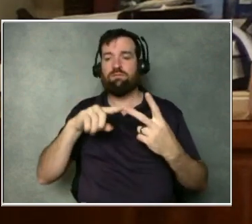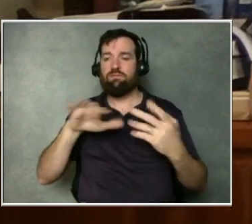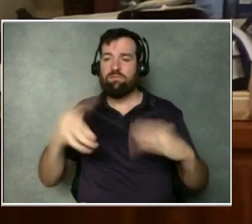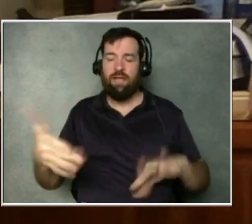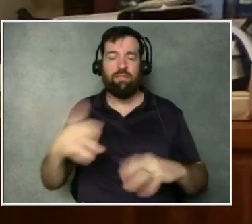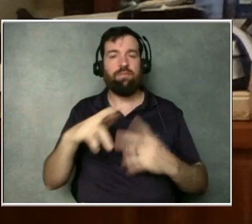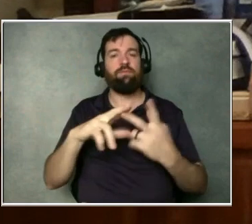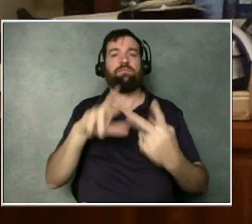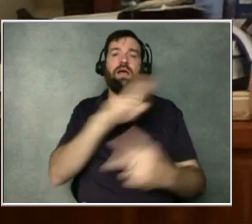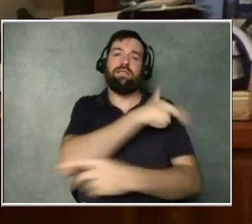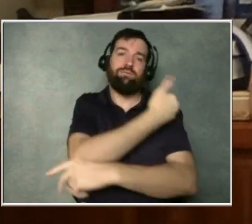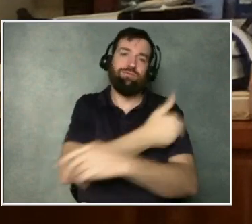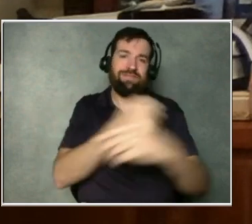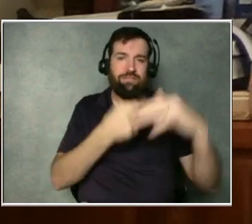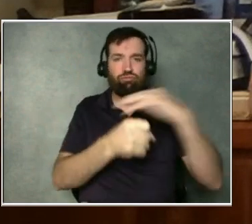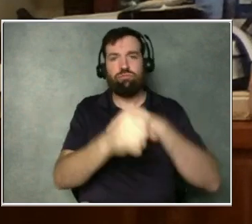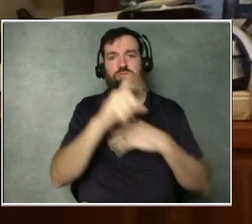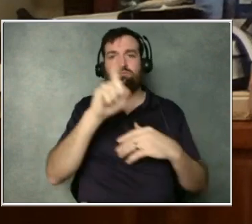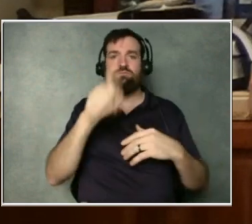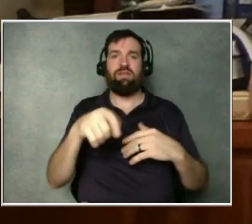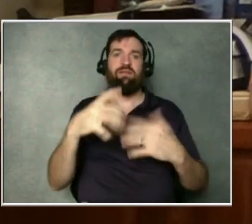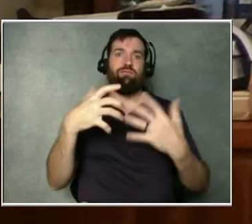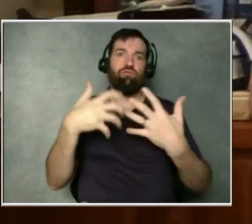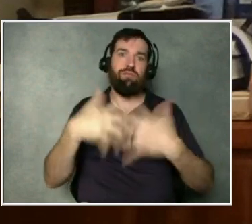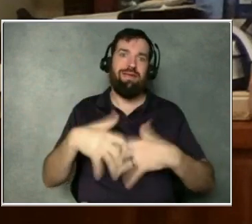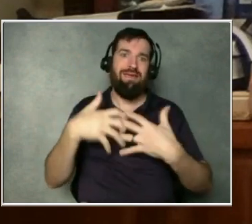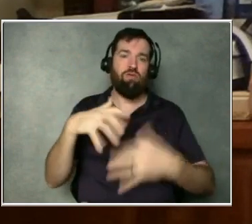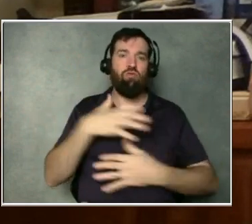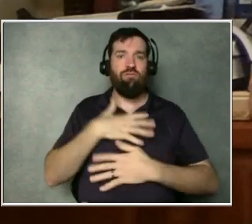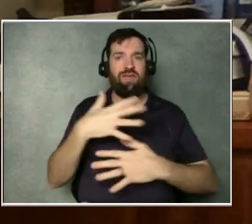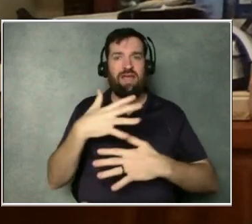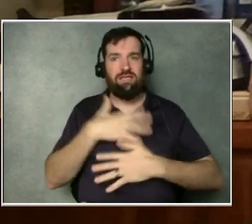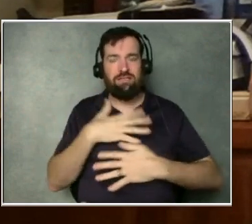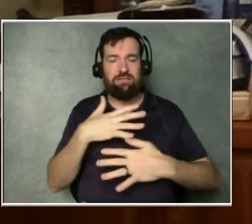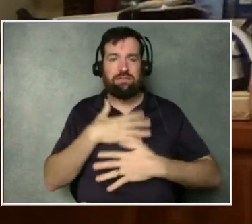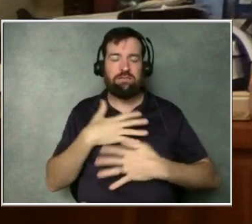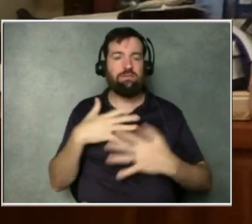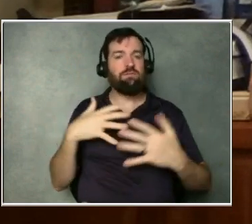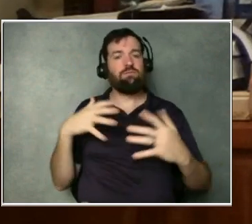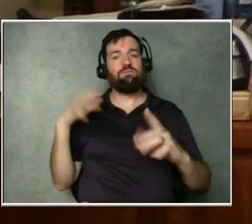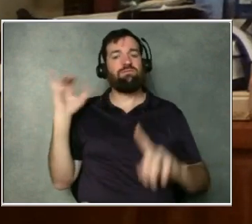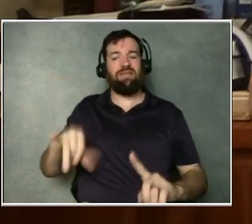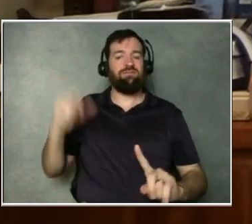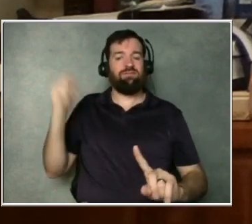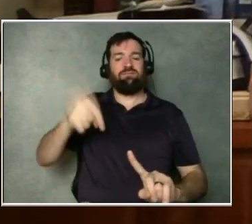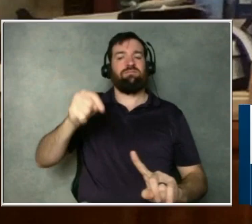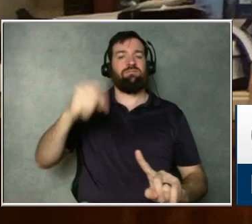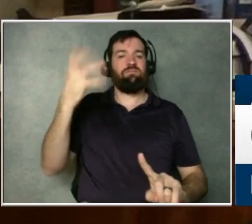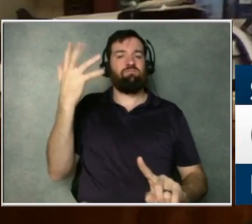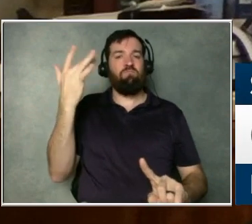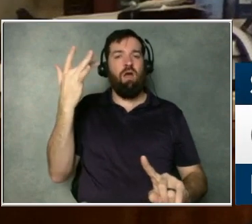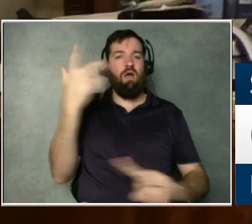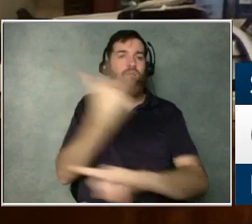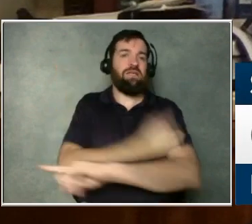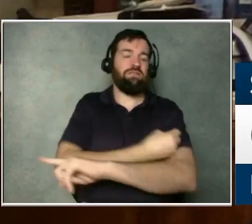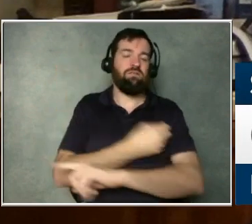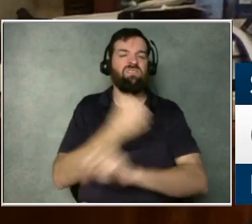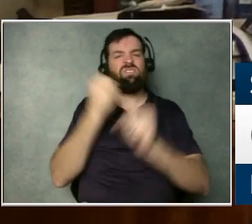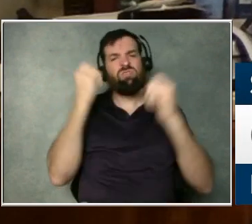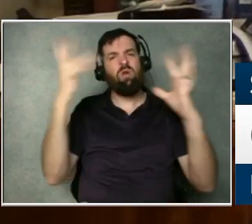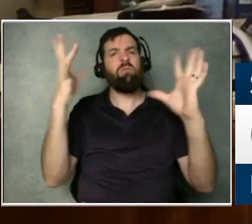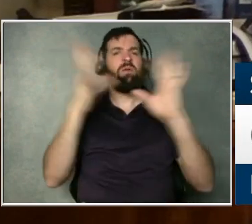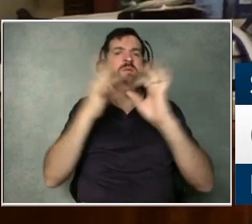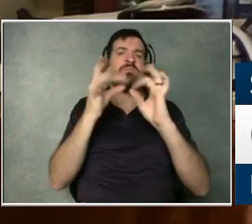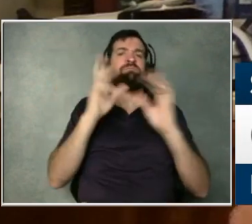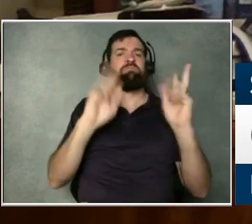hospitalization, having to go on mechanical ventilation. And that's the reason for the vaccines. I hear so many people